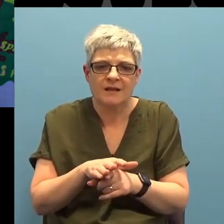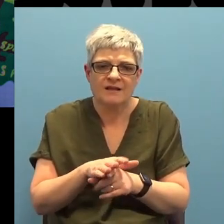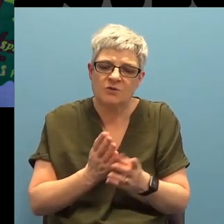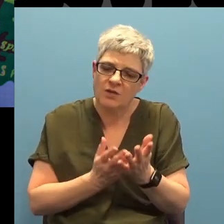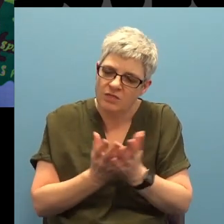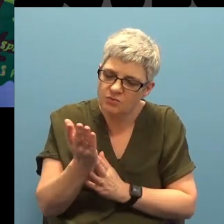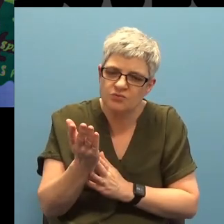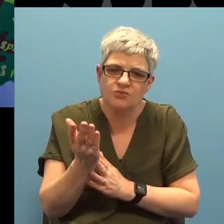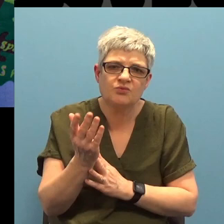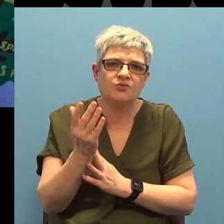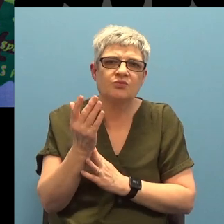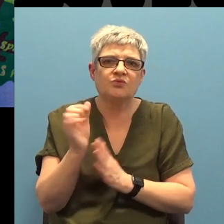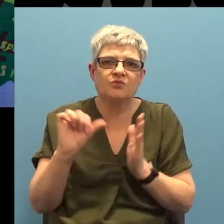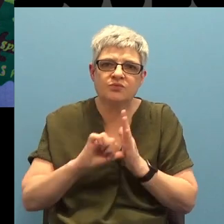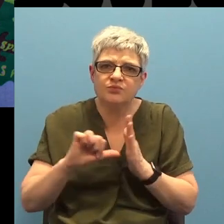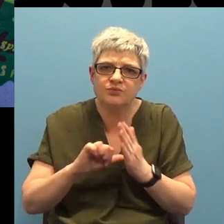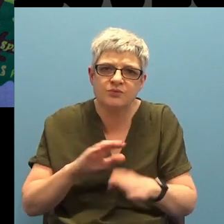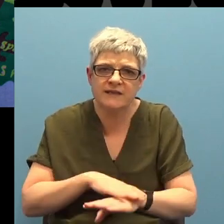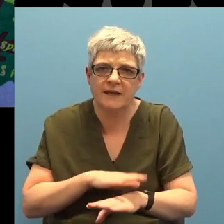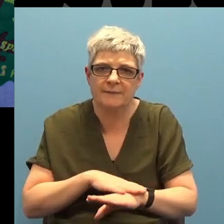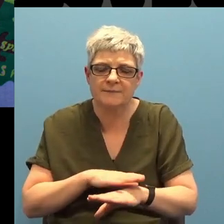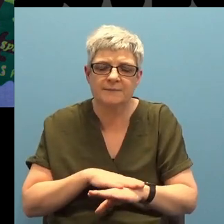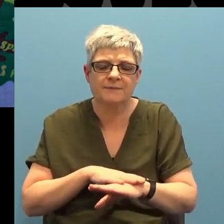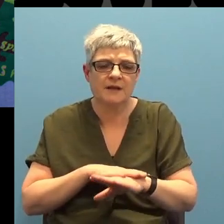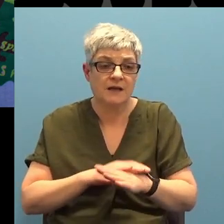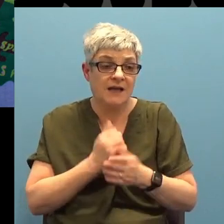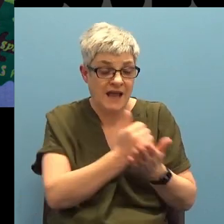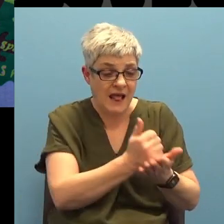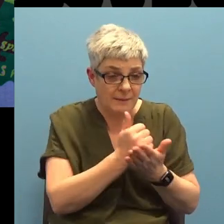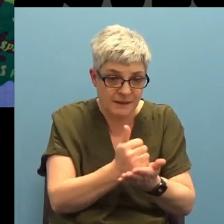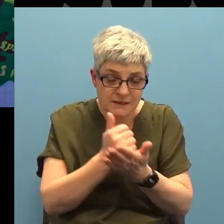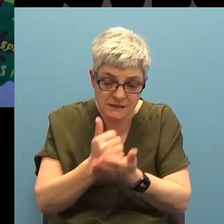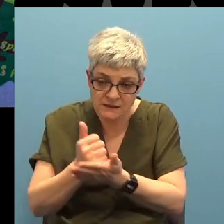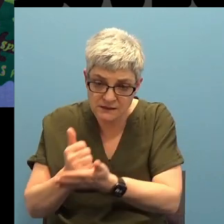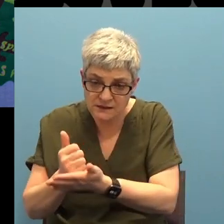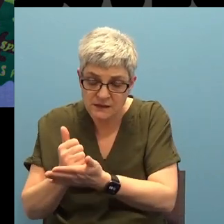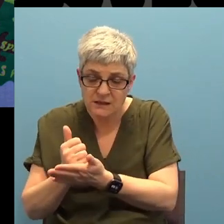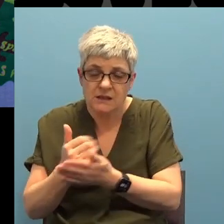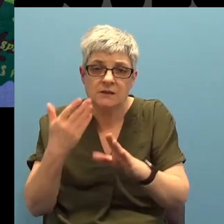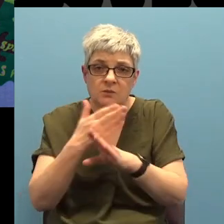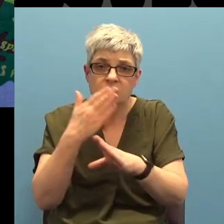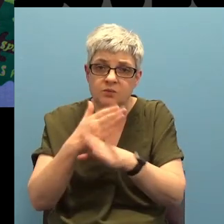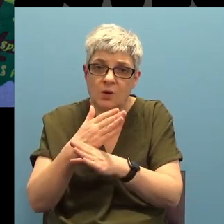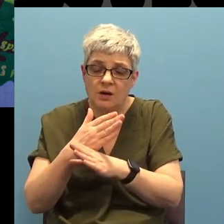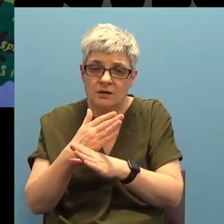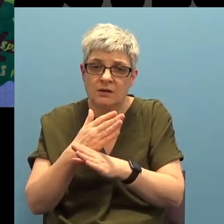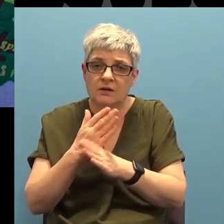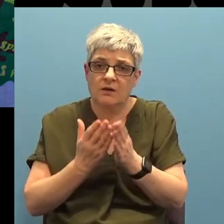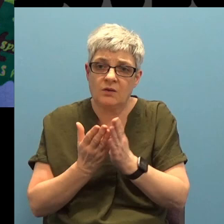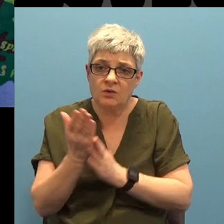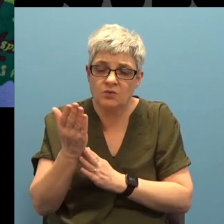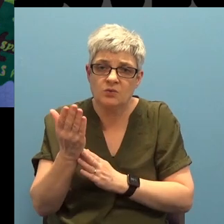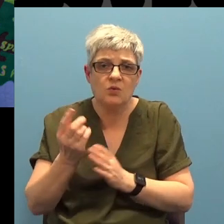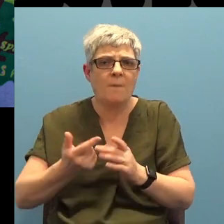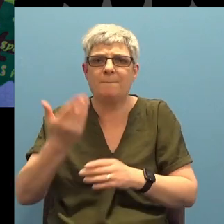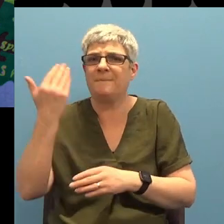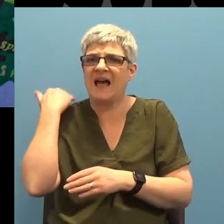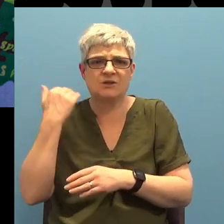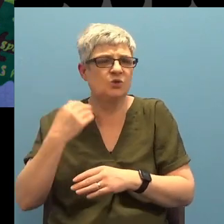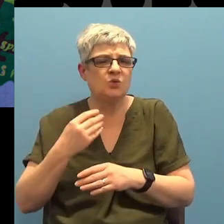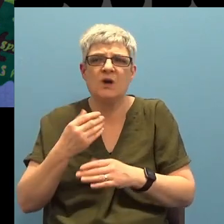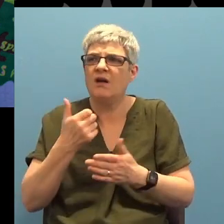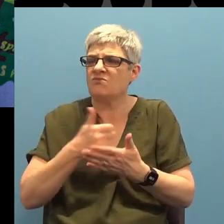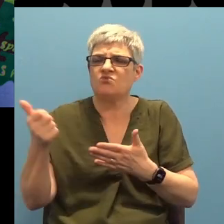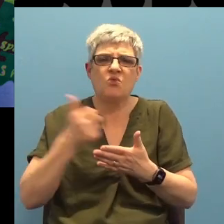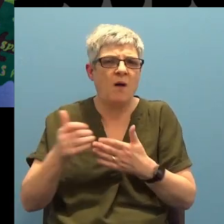gone through serious hardship. And help us to work towards not back to a normal life, but